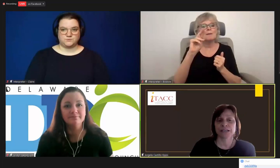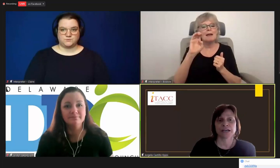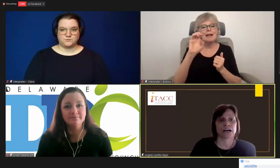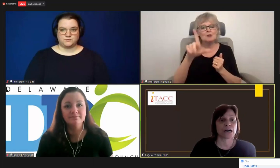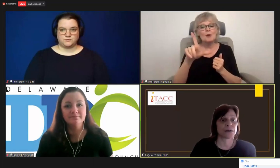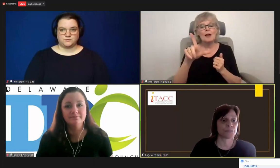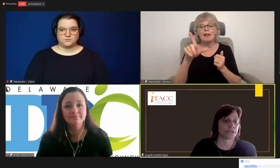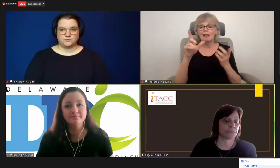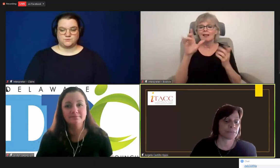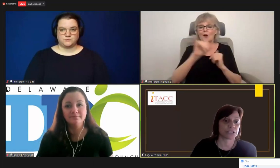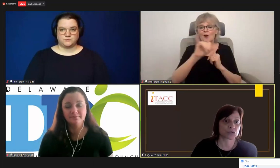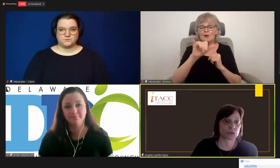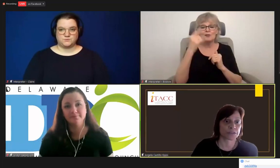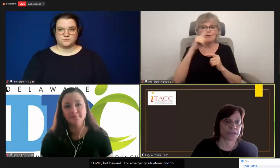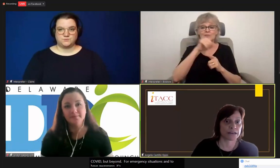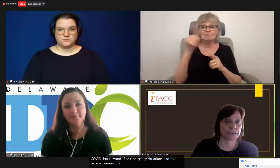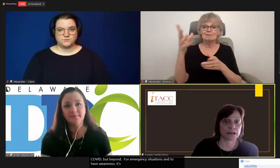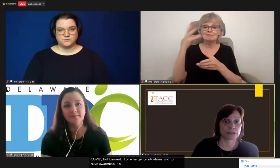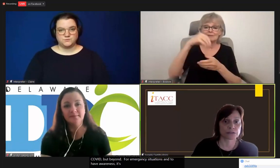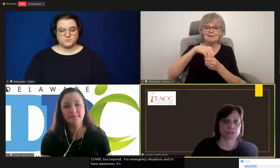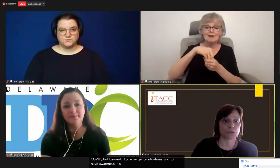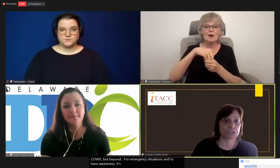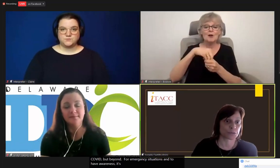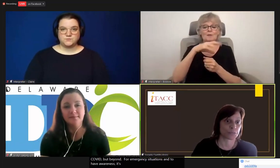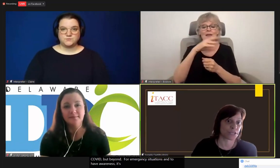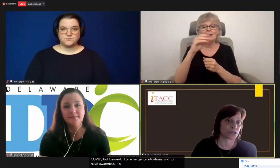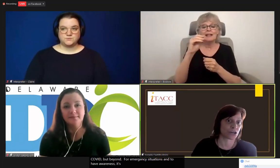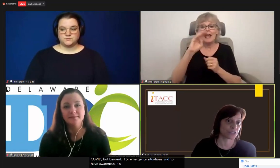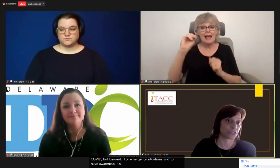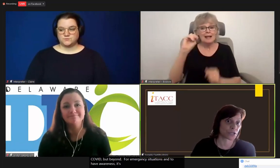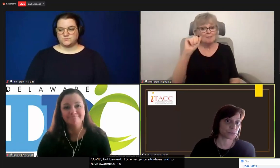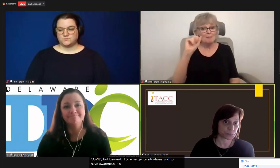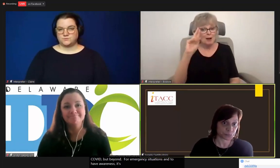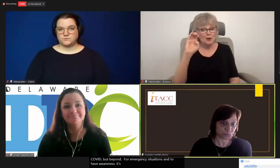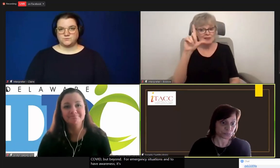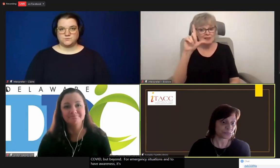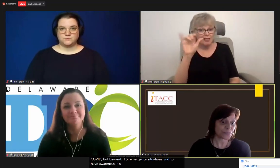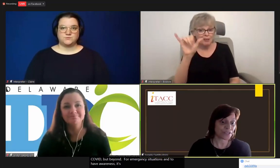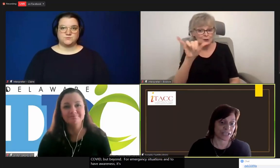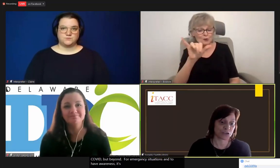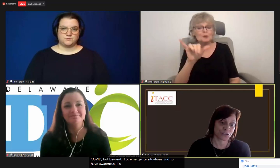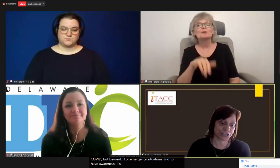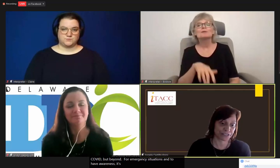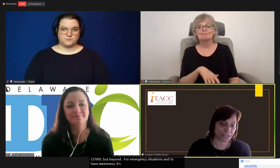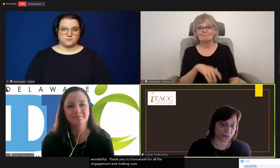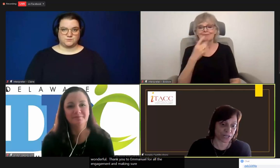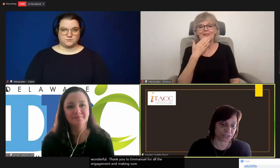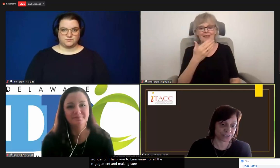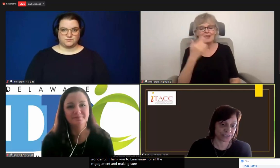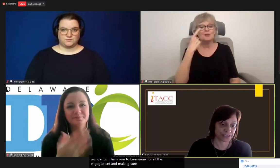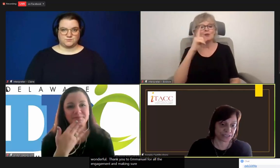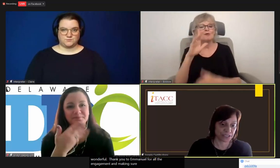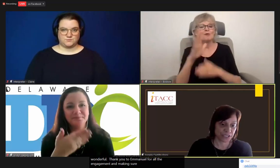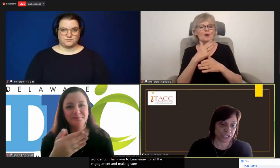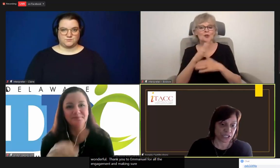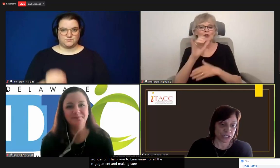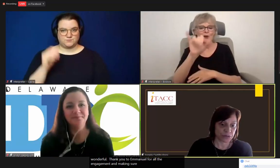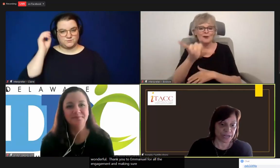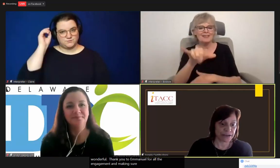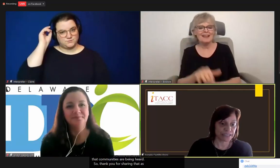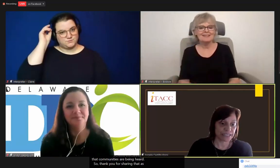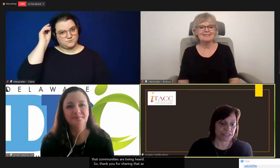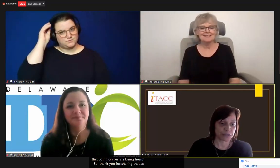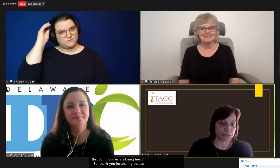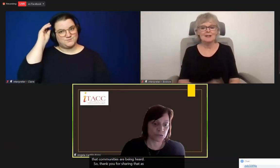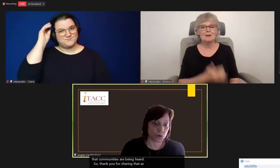engagement and making sure that communities are being heard. So thank you for sharing that as well. So